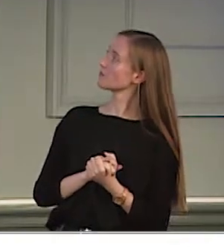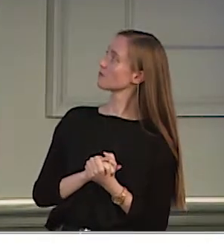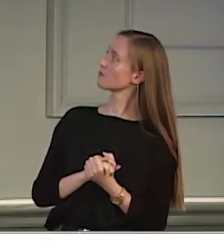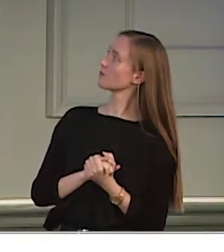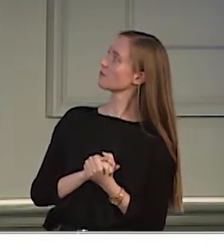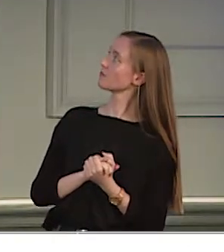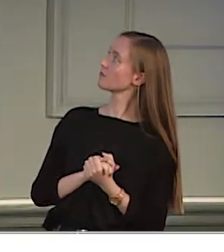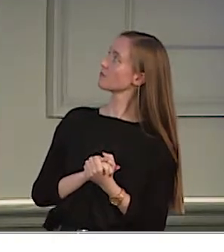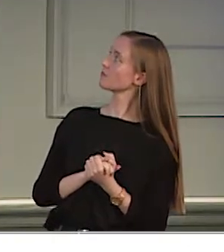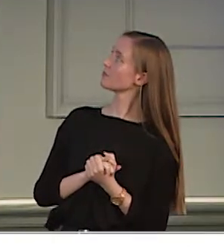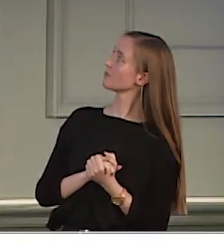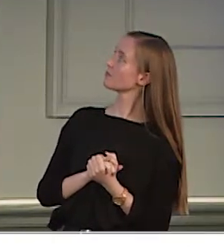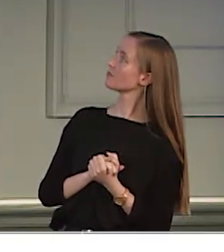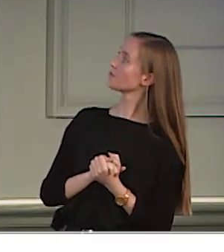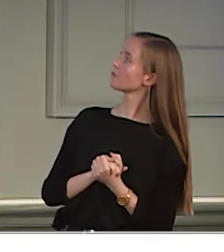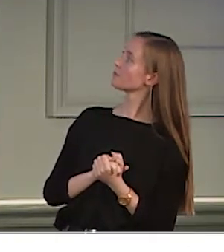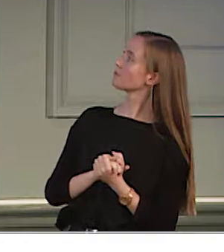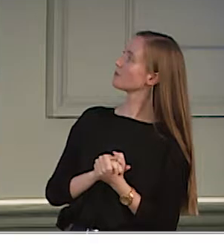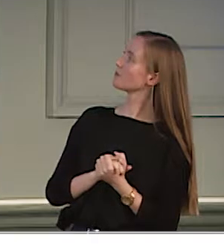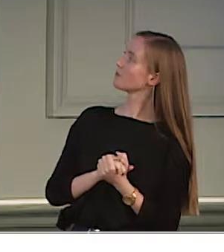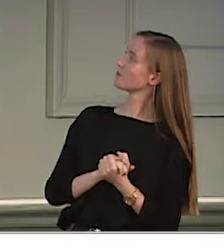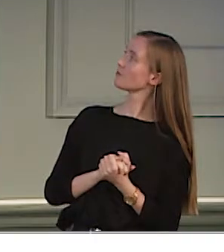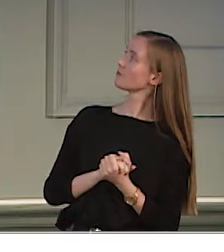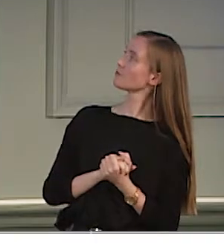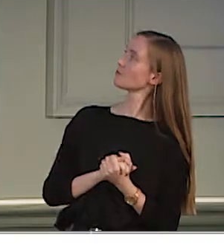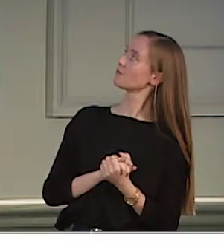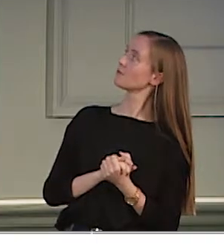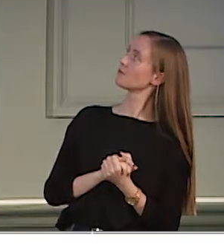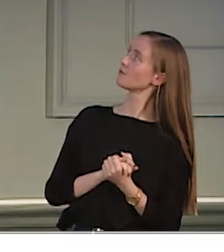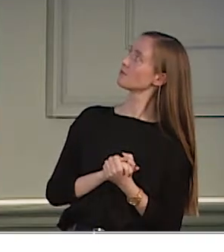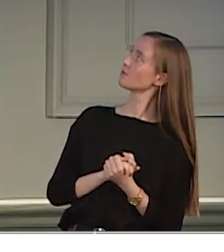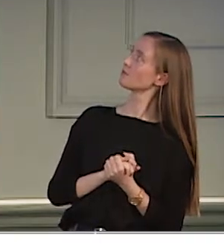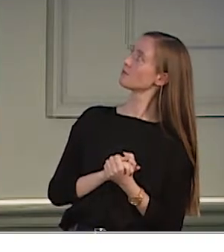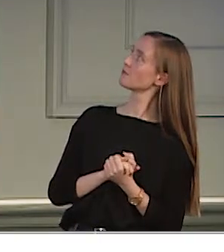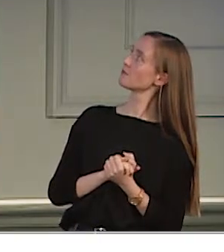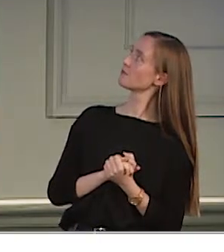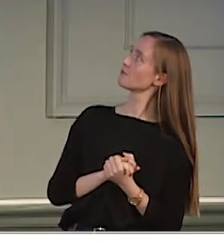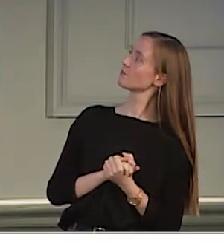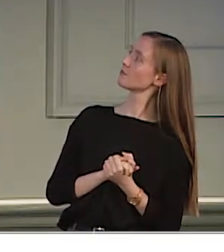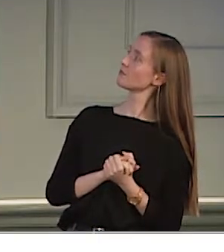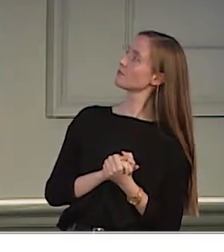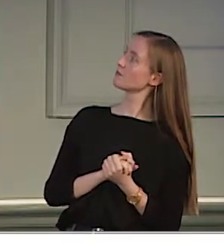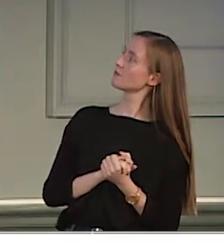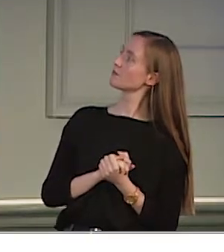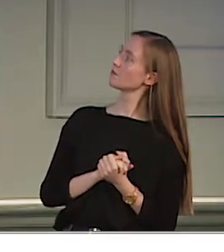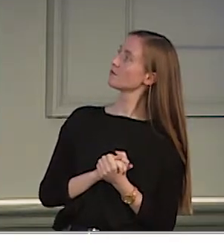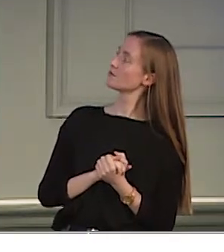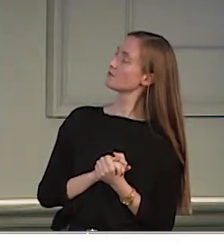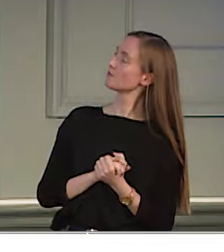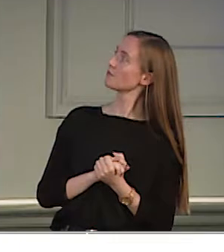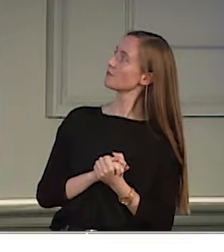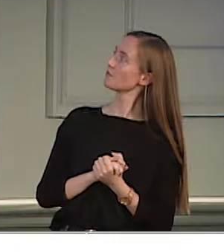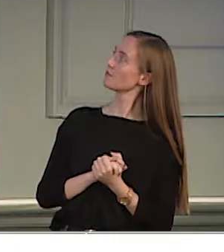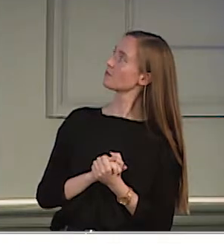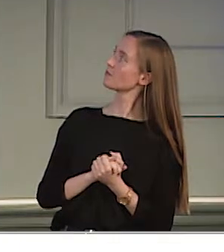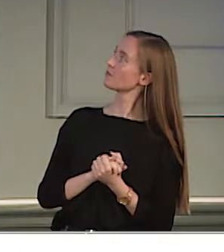to showcase skills and knowledge which they've developed across a range of subject areas and across their 4 years of study. It should result in the